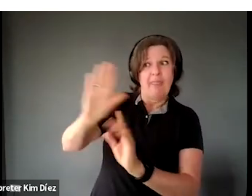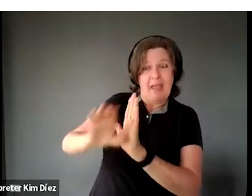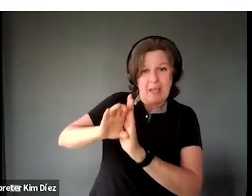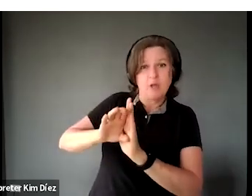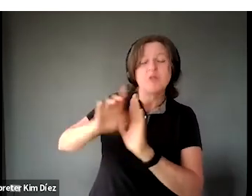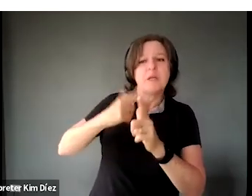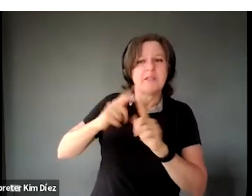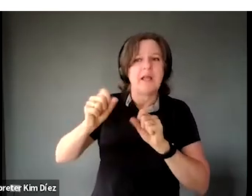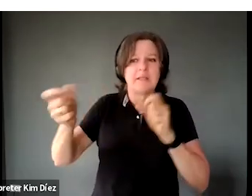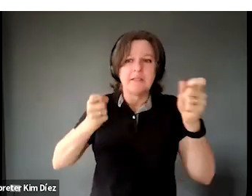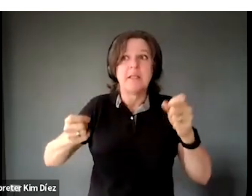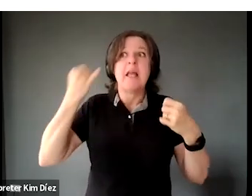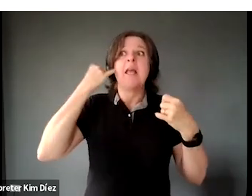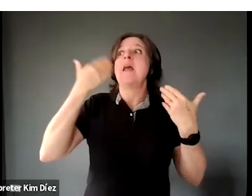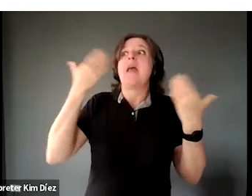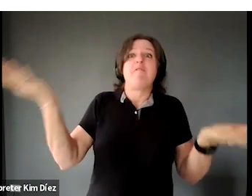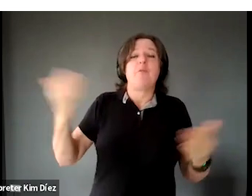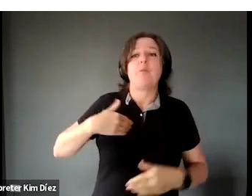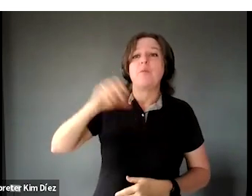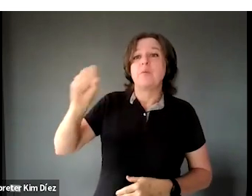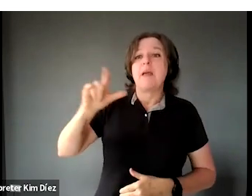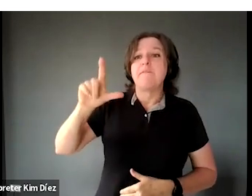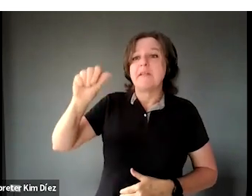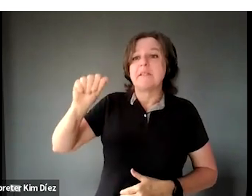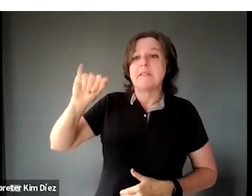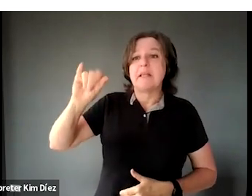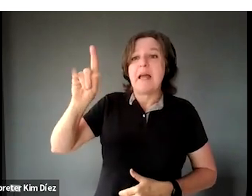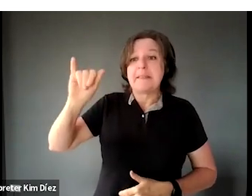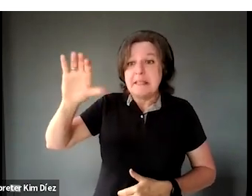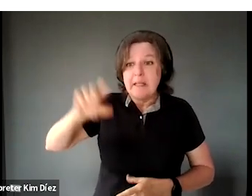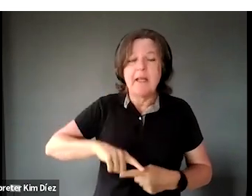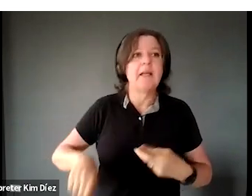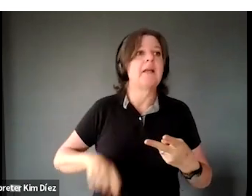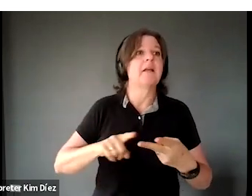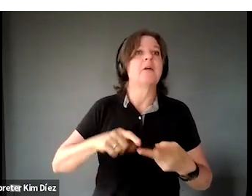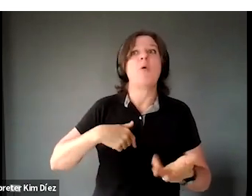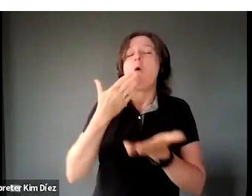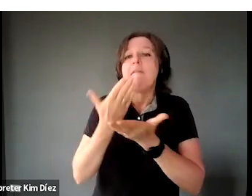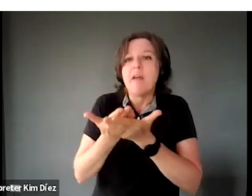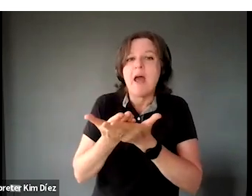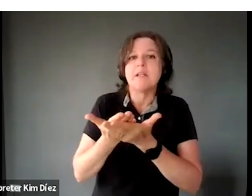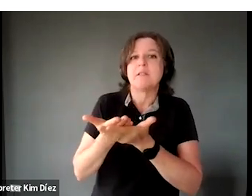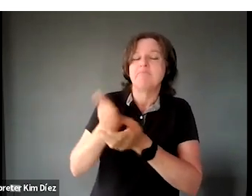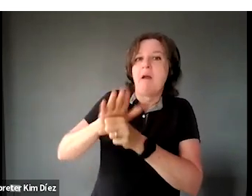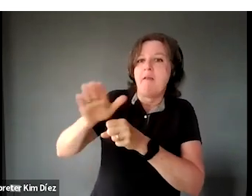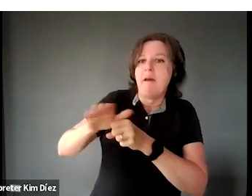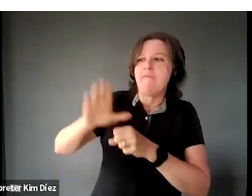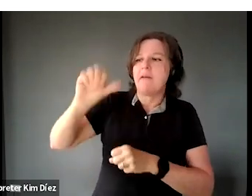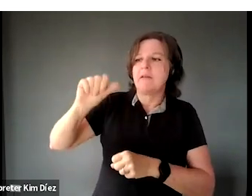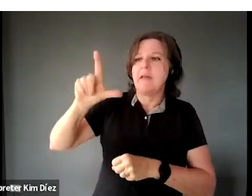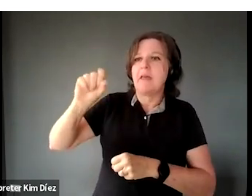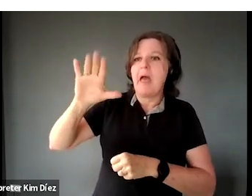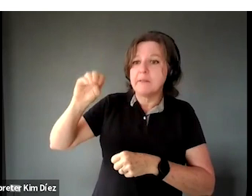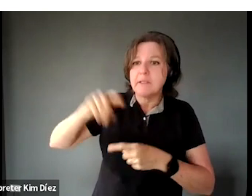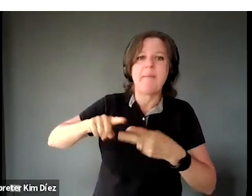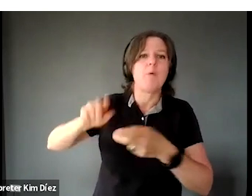our soil, we're going to be able to manage it better. If we don't know if our soil is too acidic, or if it has